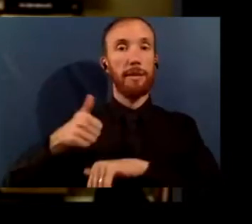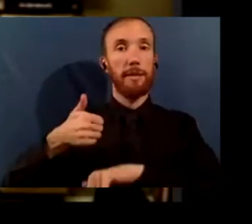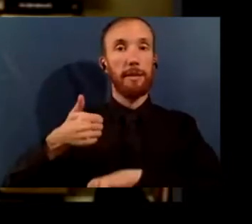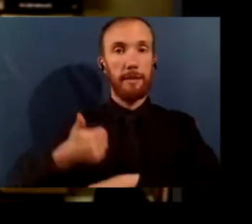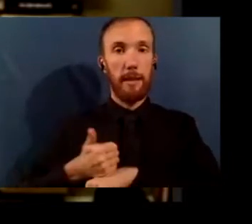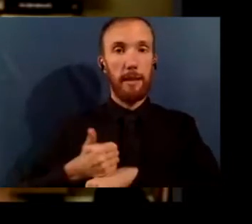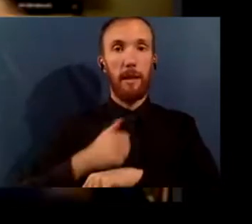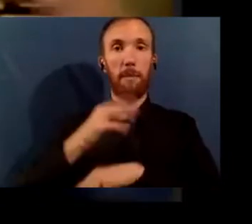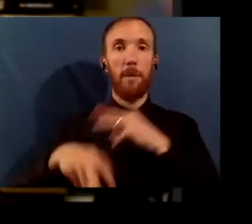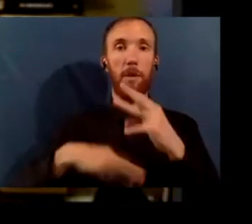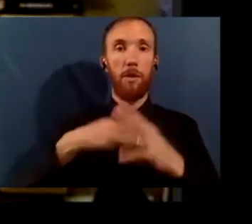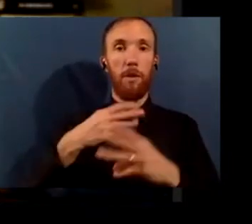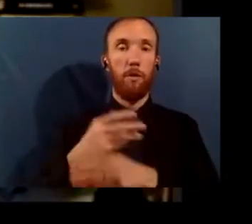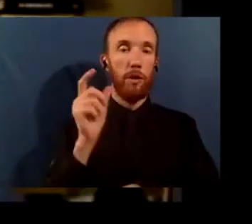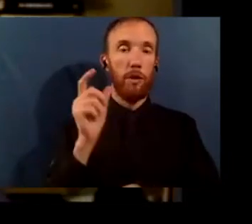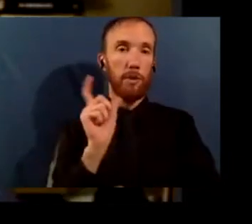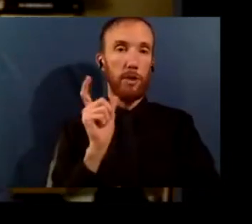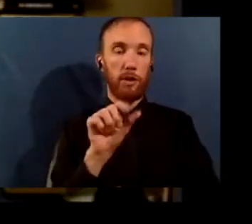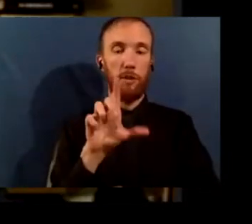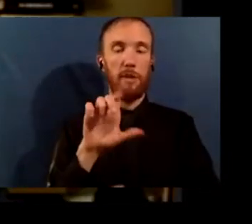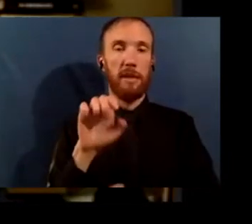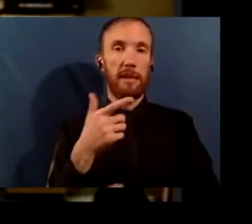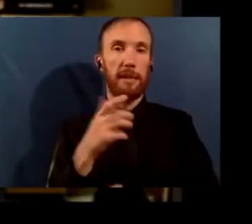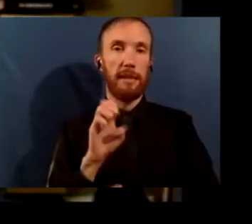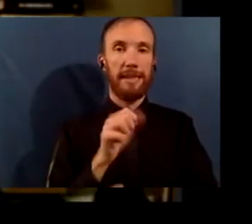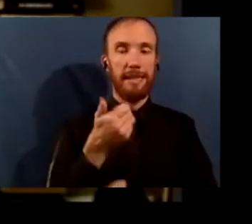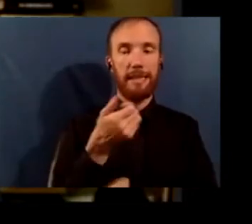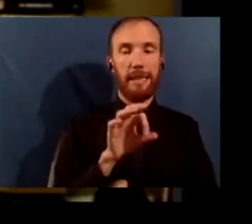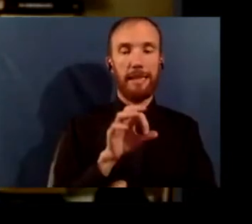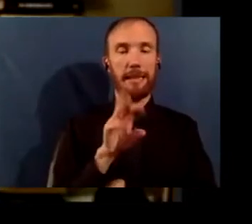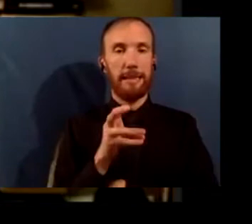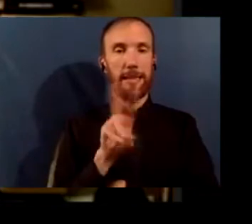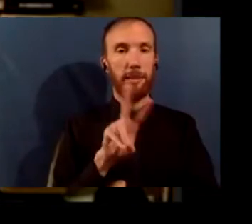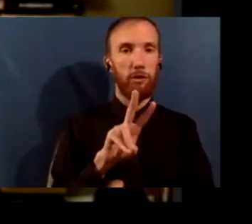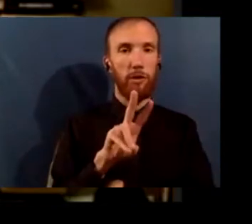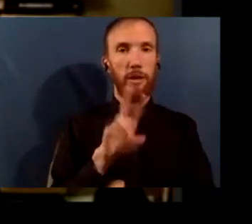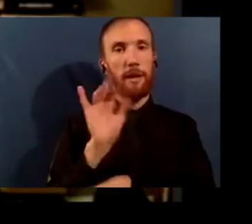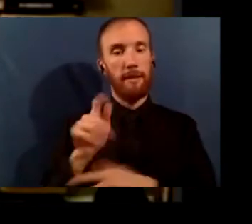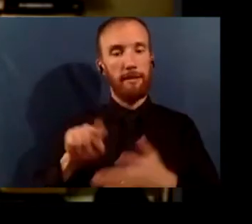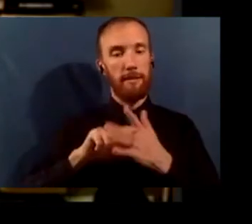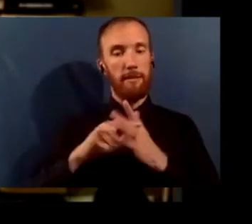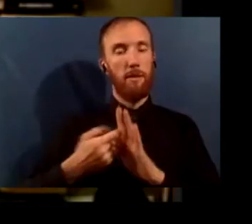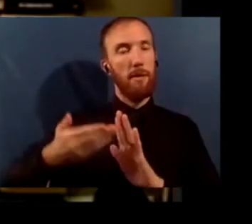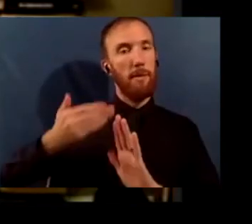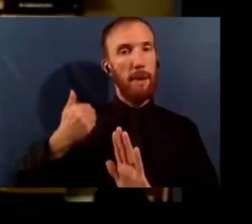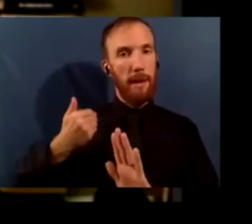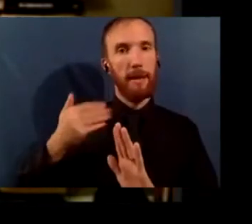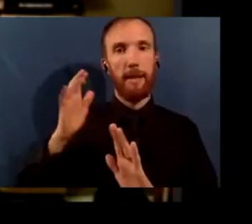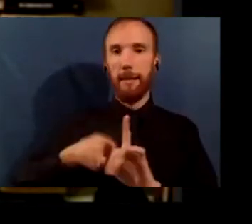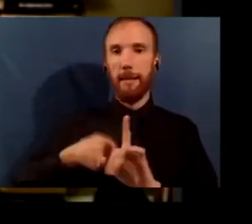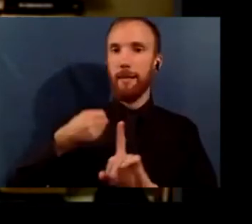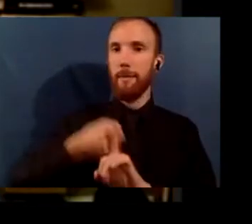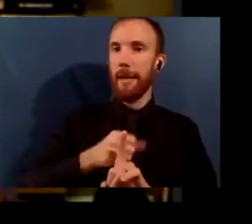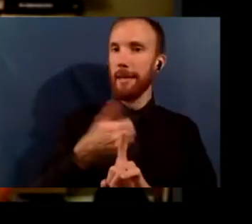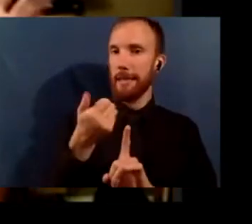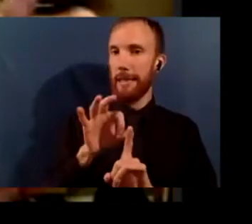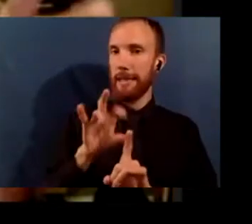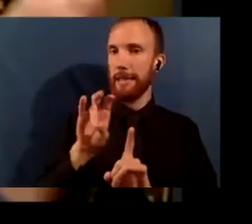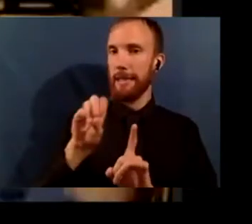1962. That starts to have an impact in the 70s. And it's interesting that when you look at the World Muslim